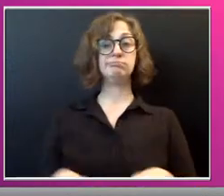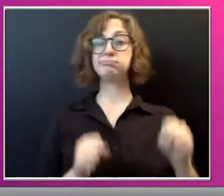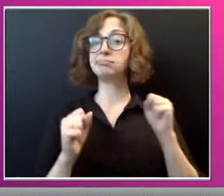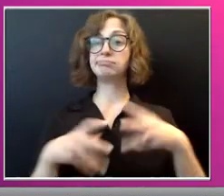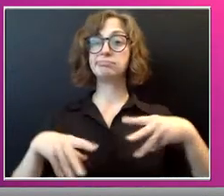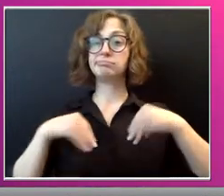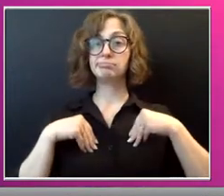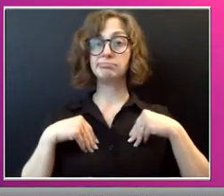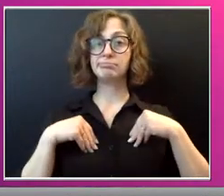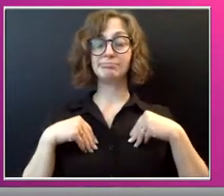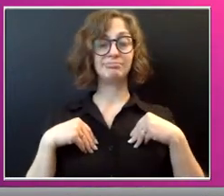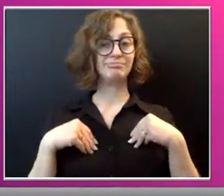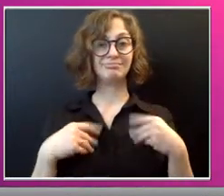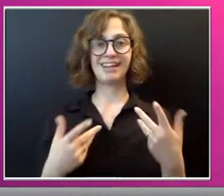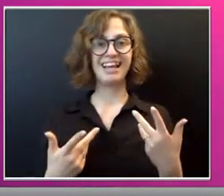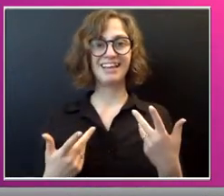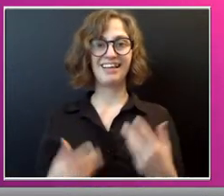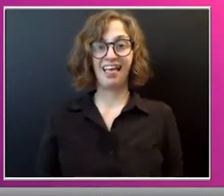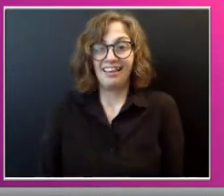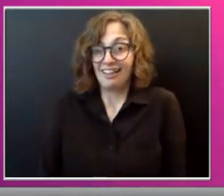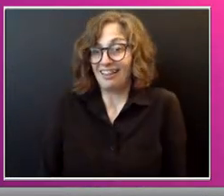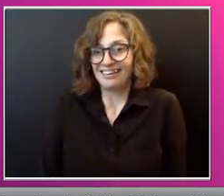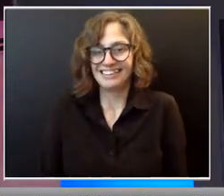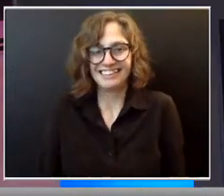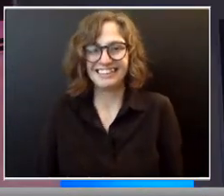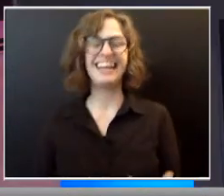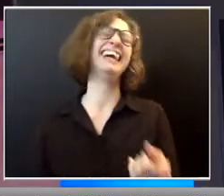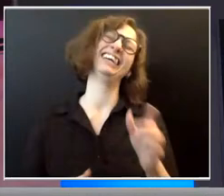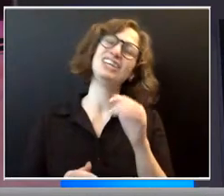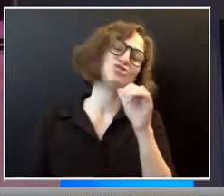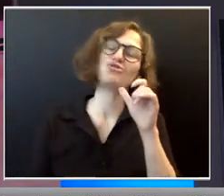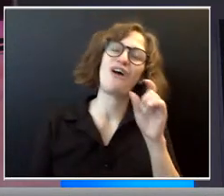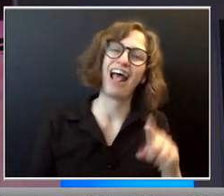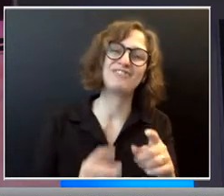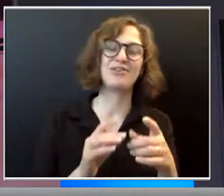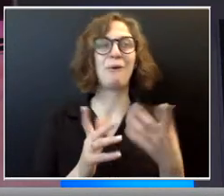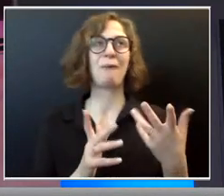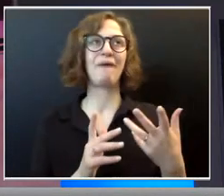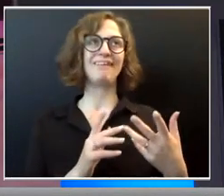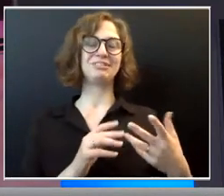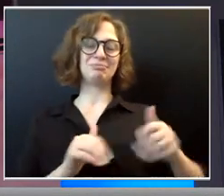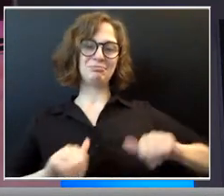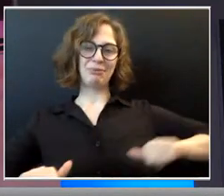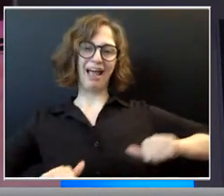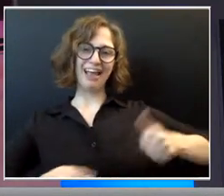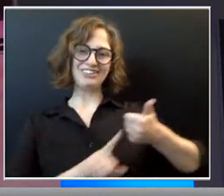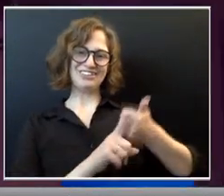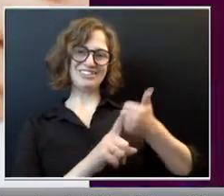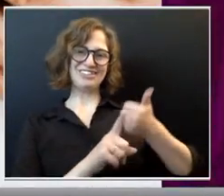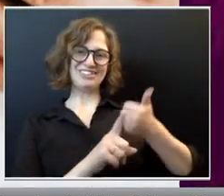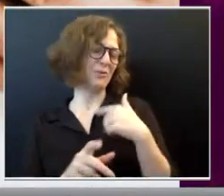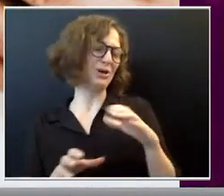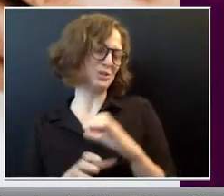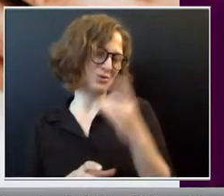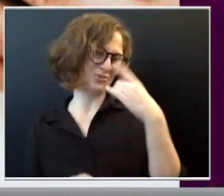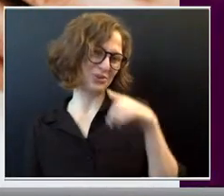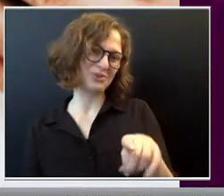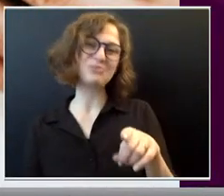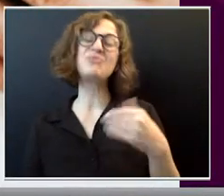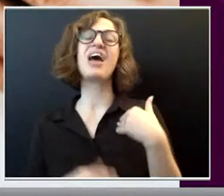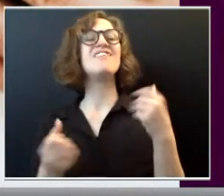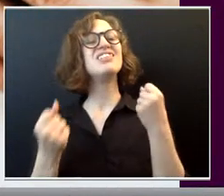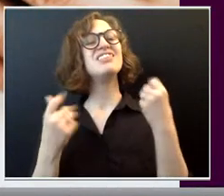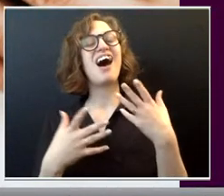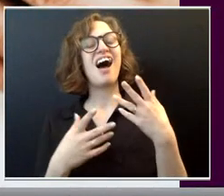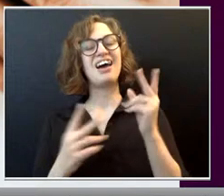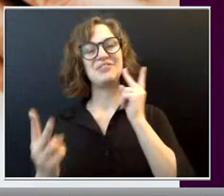It's great. I know. You don't have to toot your own horn. We're going to toot it for you. We also have a lot of viewer questions that are coming in, and we love when our viewers send us